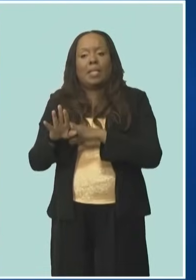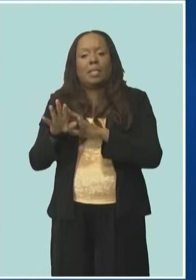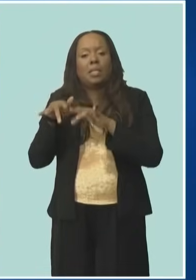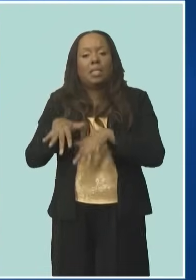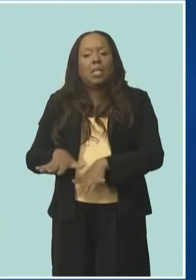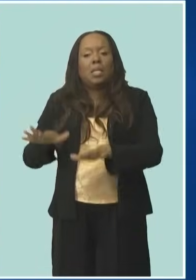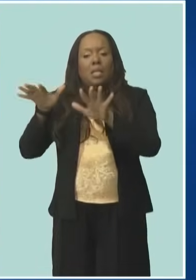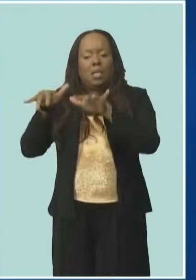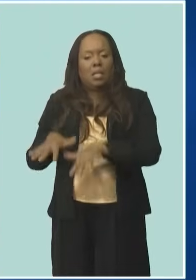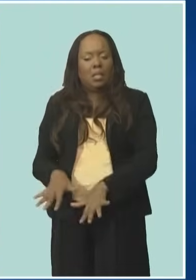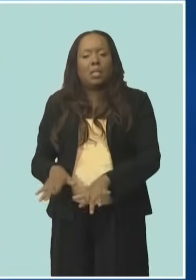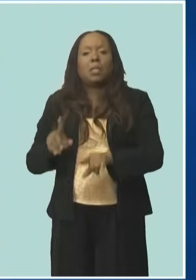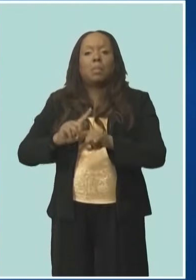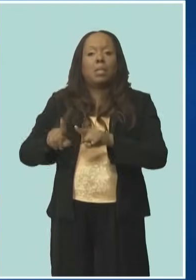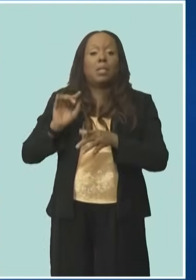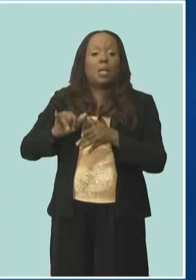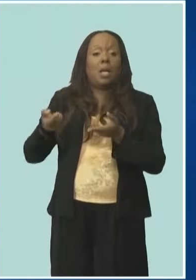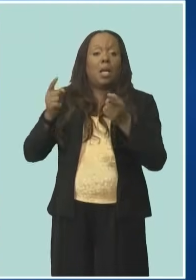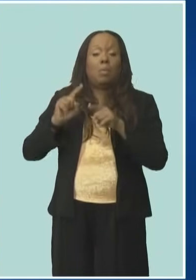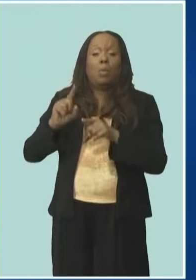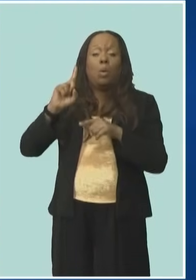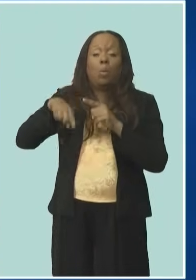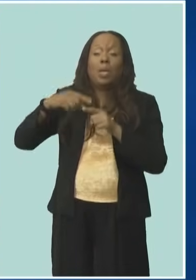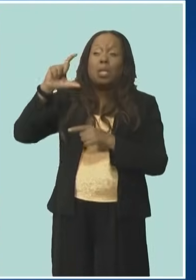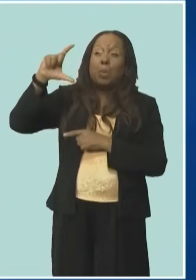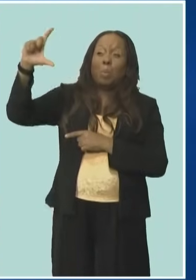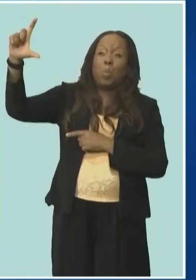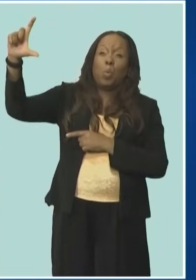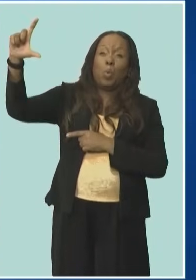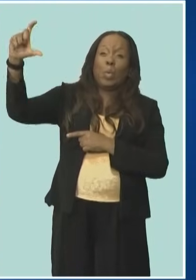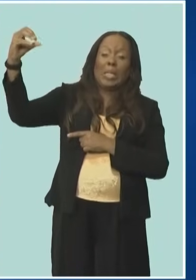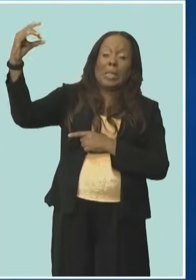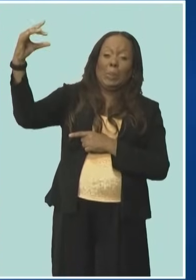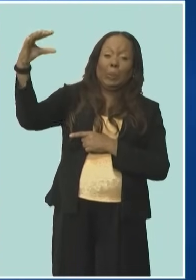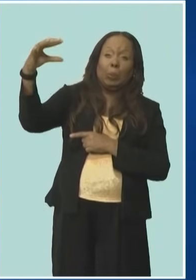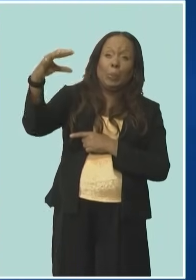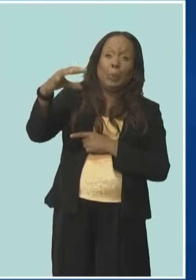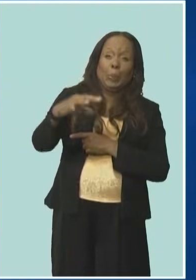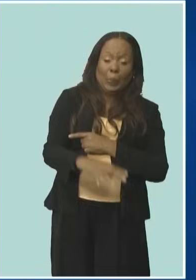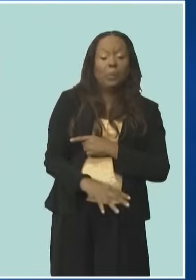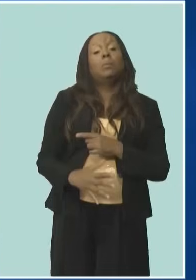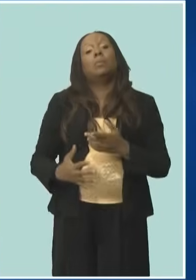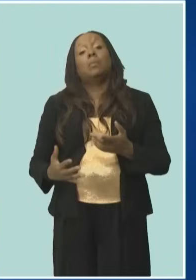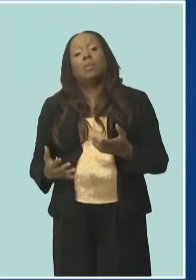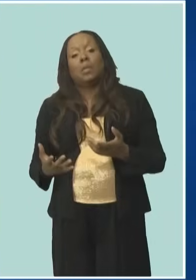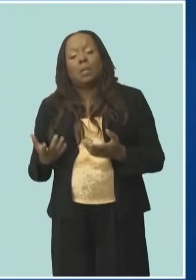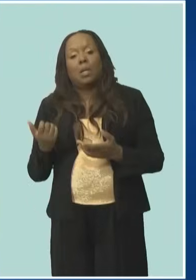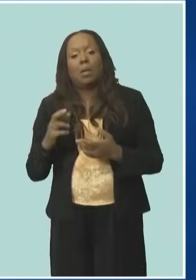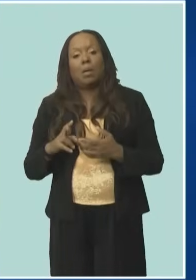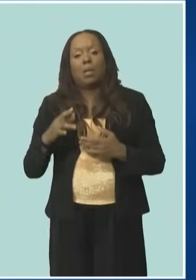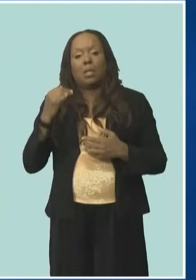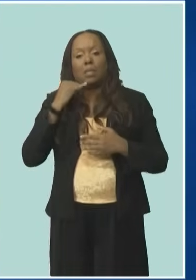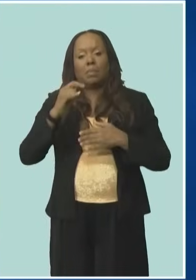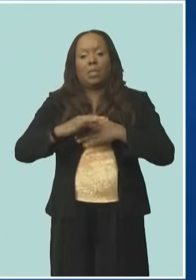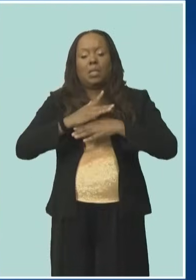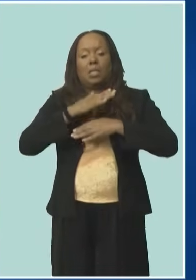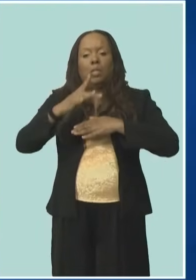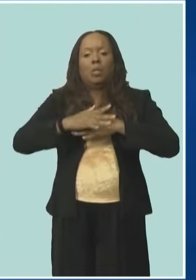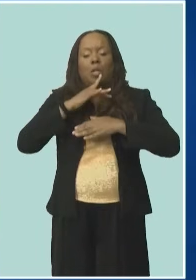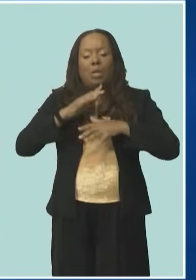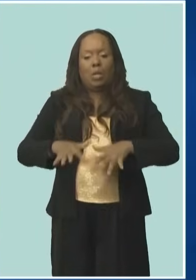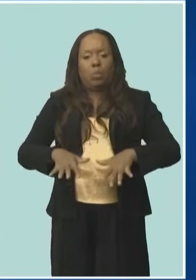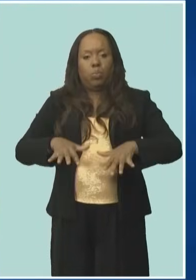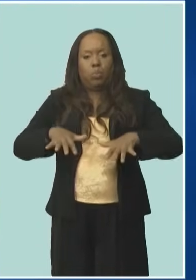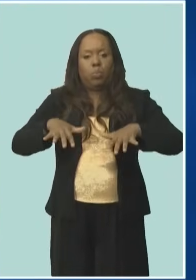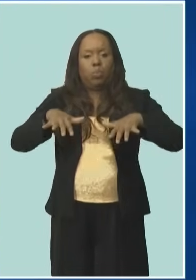on either moonlight conditions or based on the tide. So whether it's high tide, low